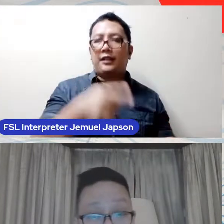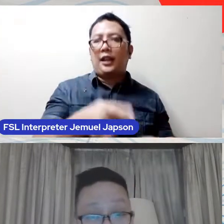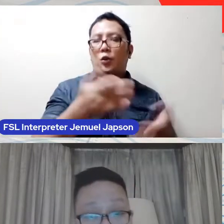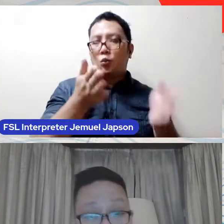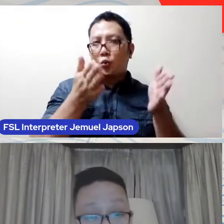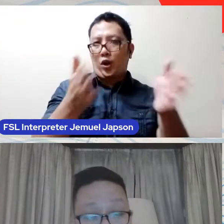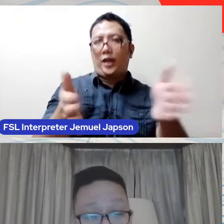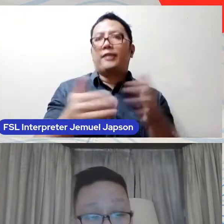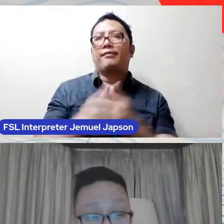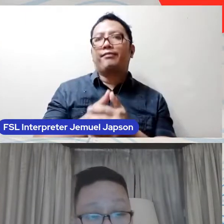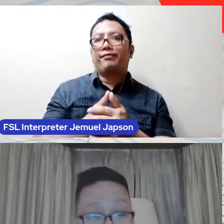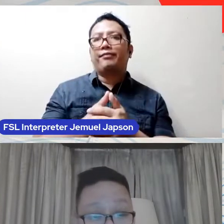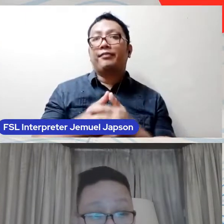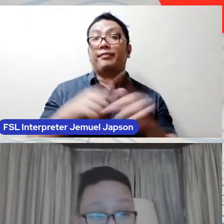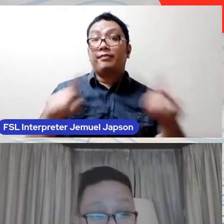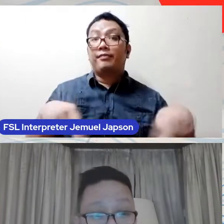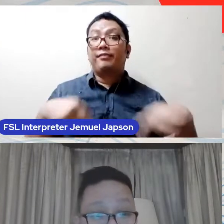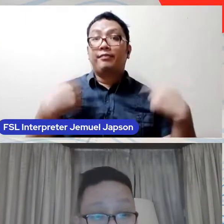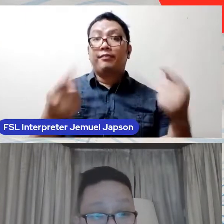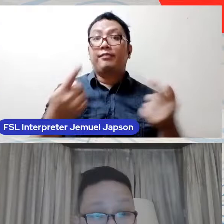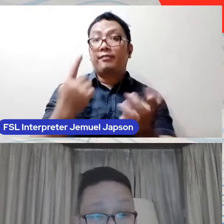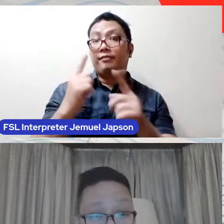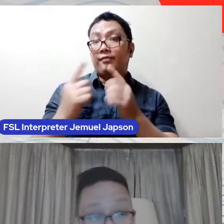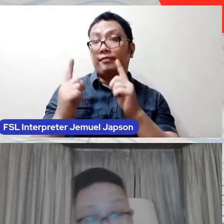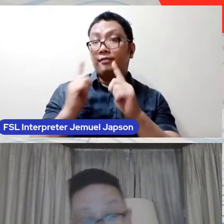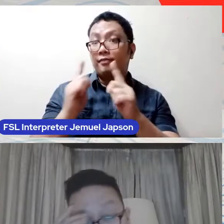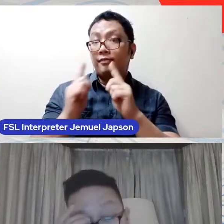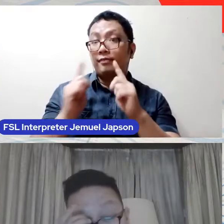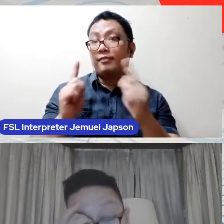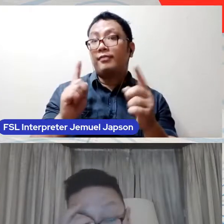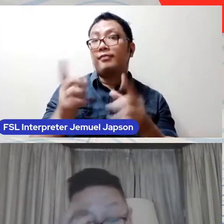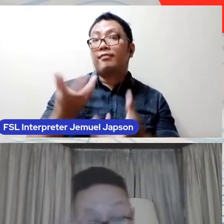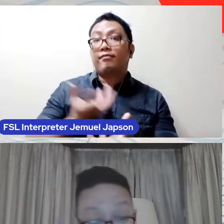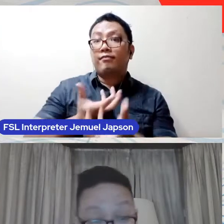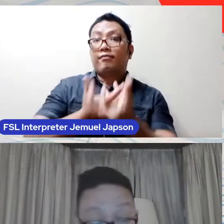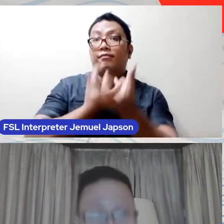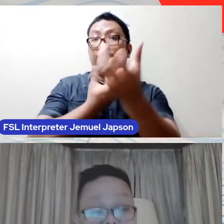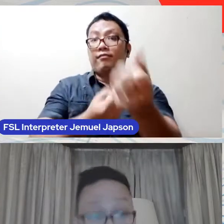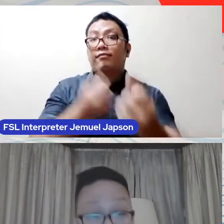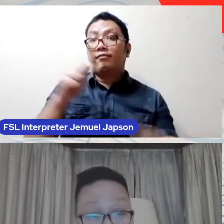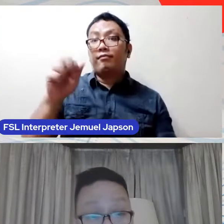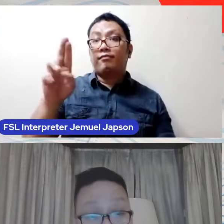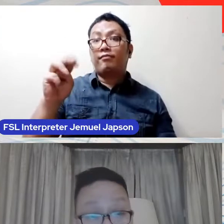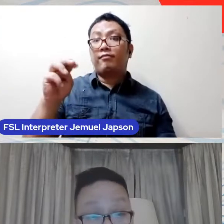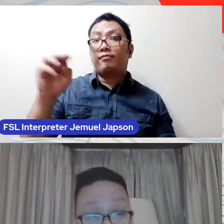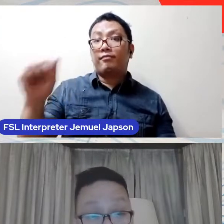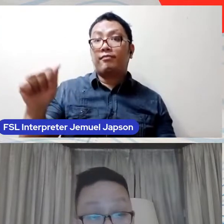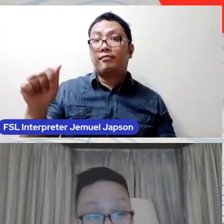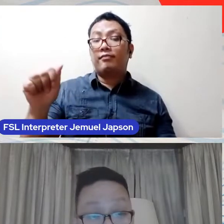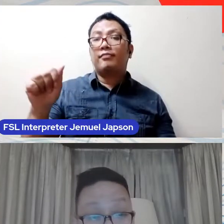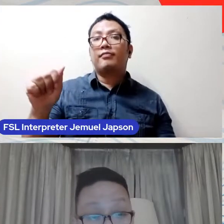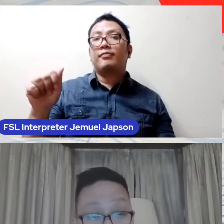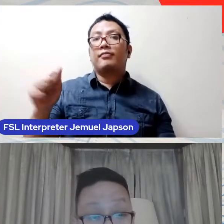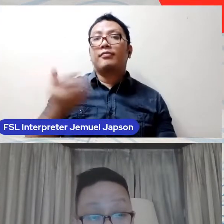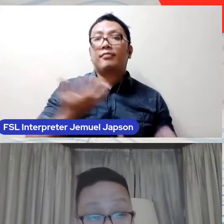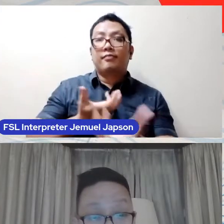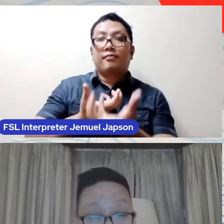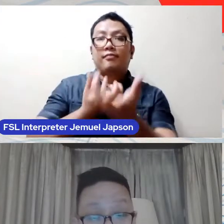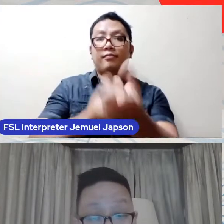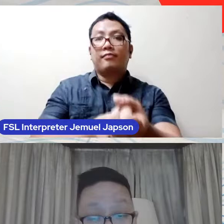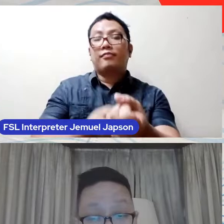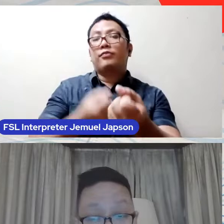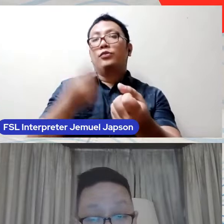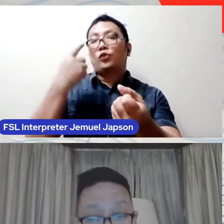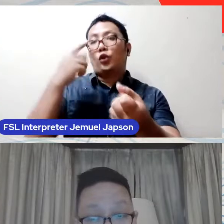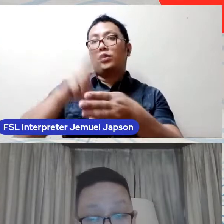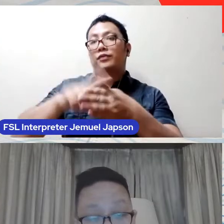po. Since we're talking about really the trust to the RMA itself and to the yung trust din sa results, can I